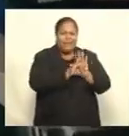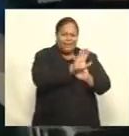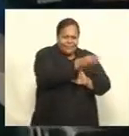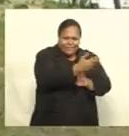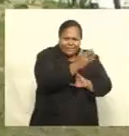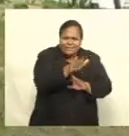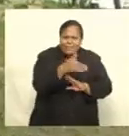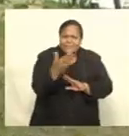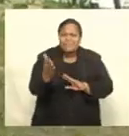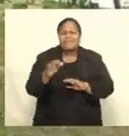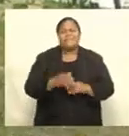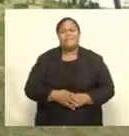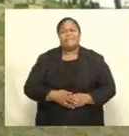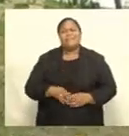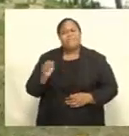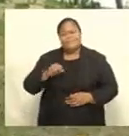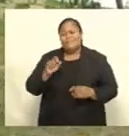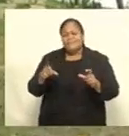Well, it comes with the challenges.